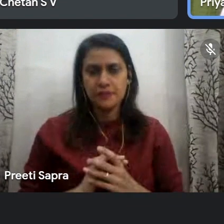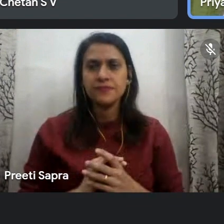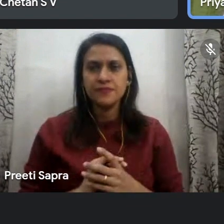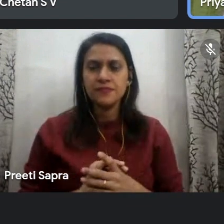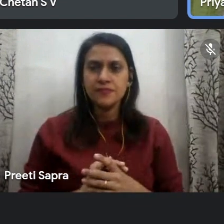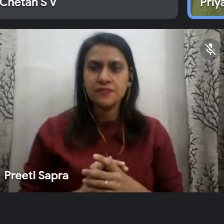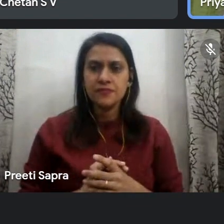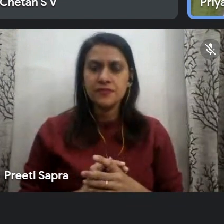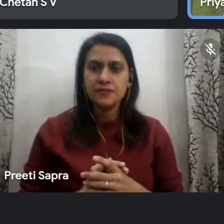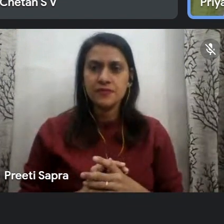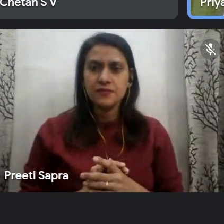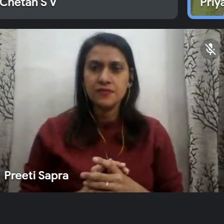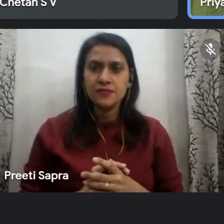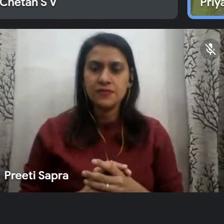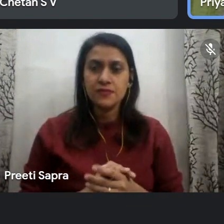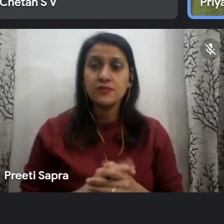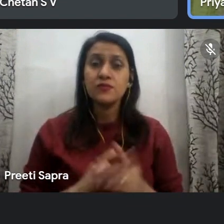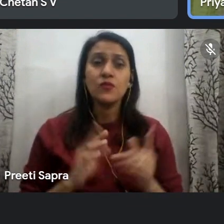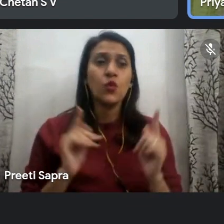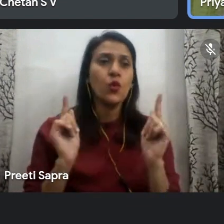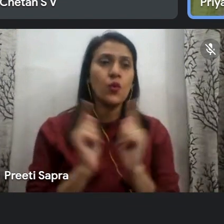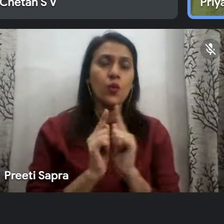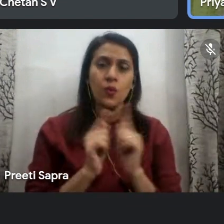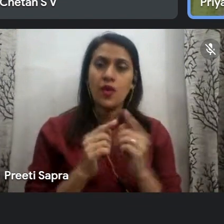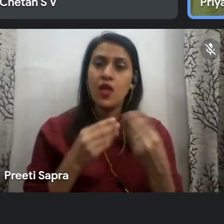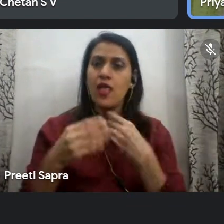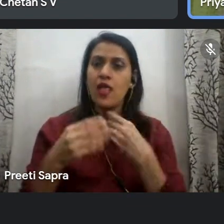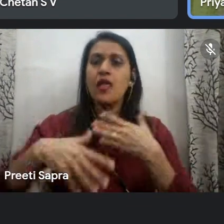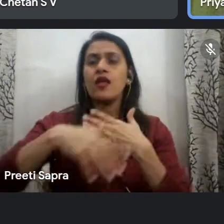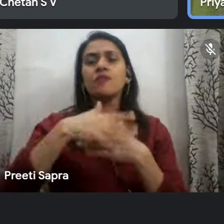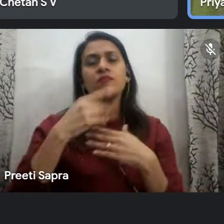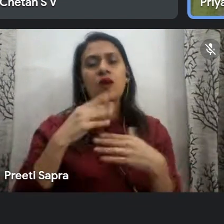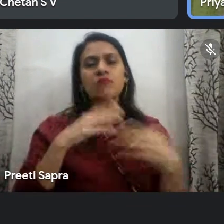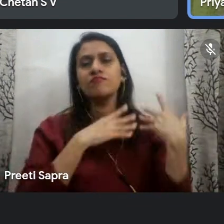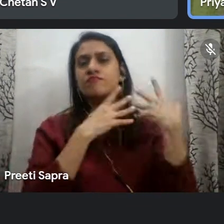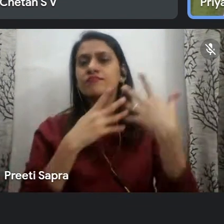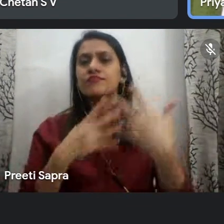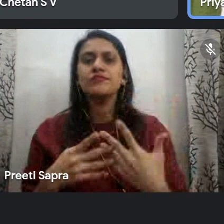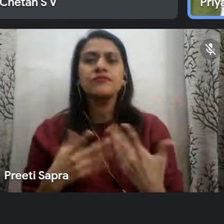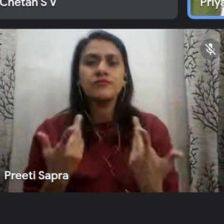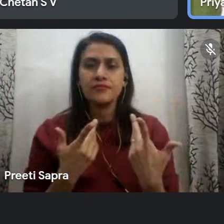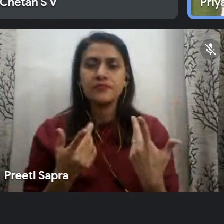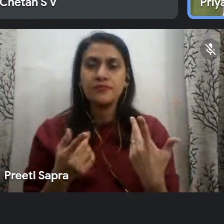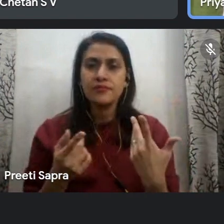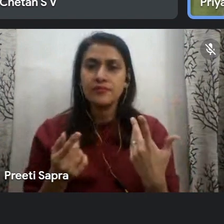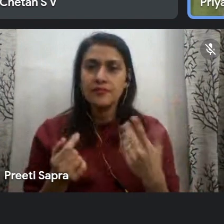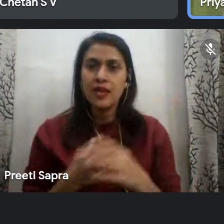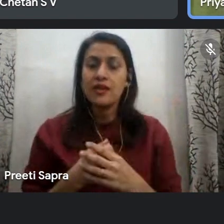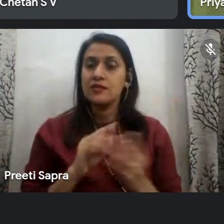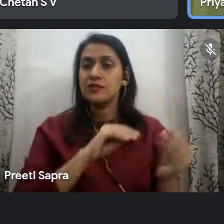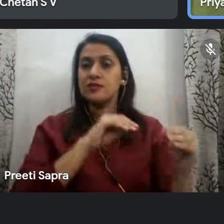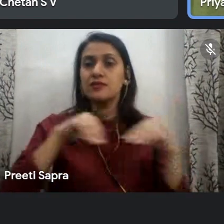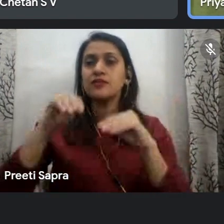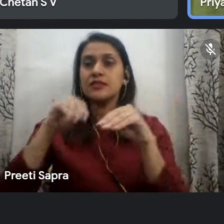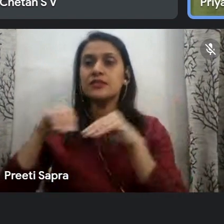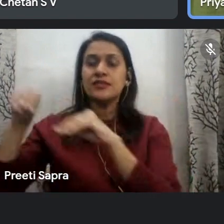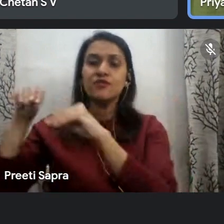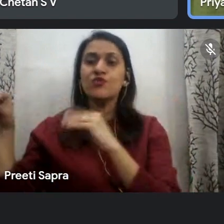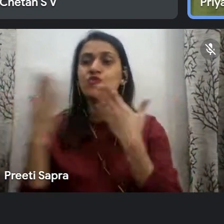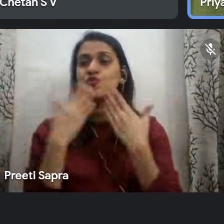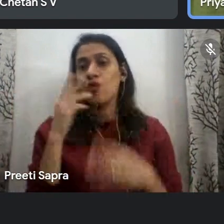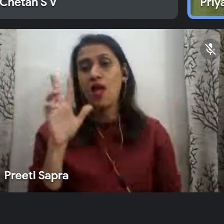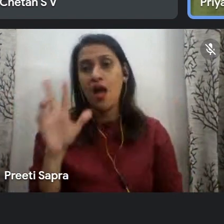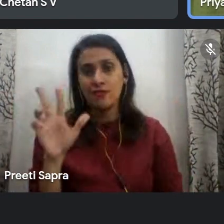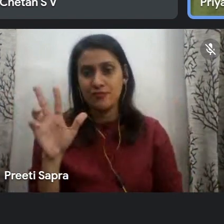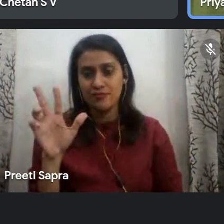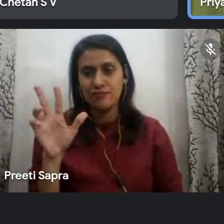So to just dive into a little bit of the history of my journey is I shifted 8 schools. When